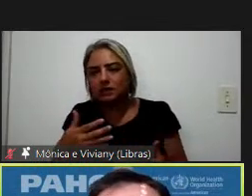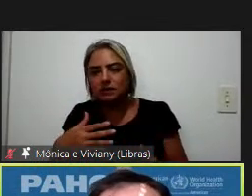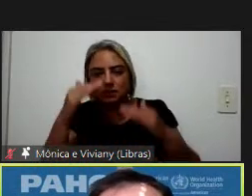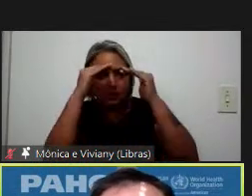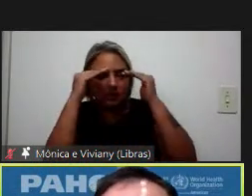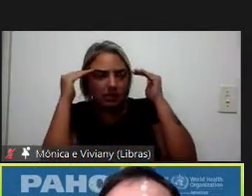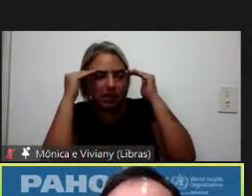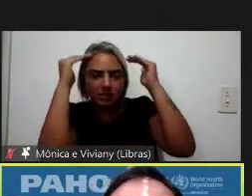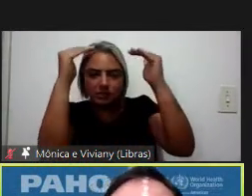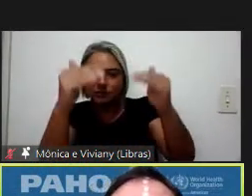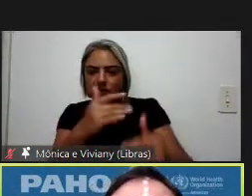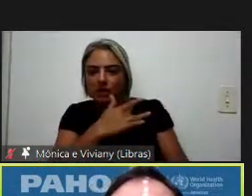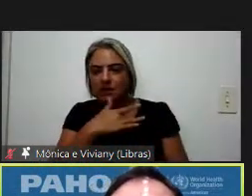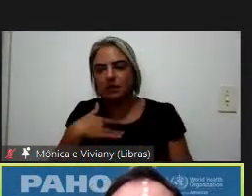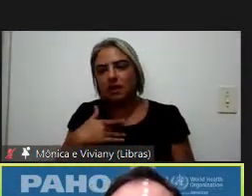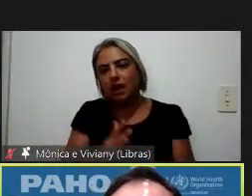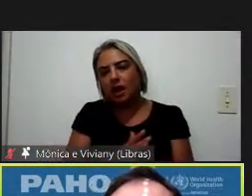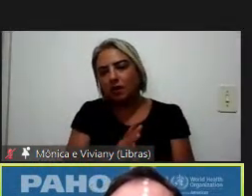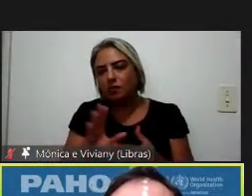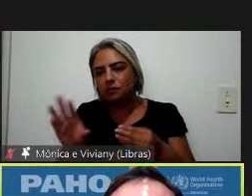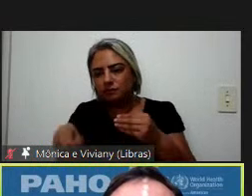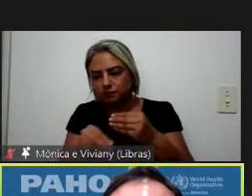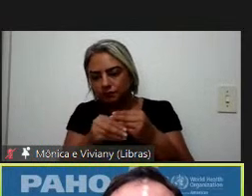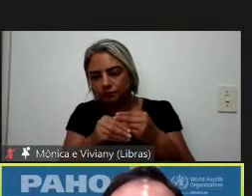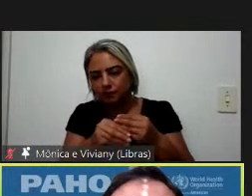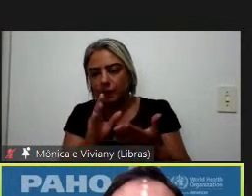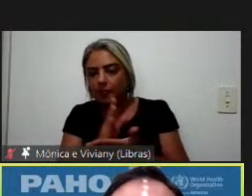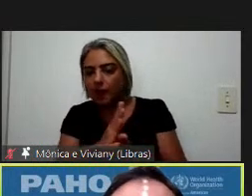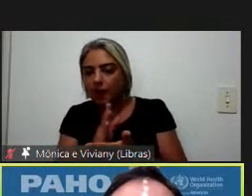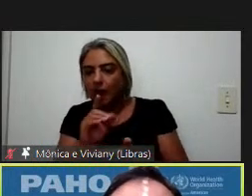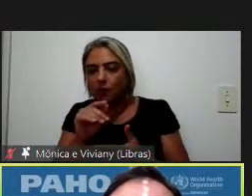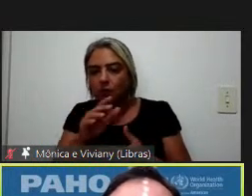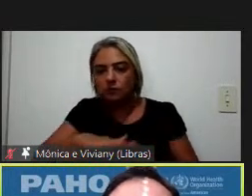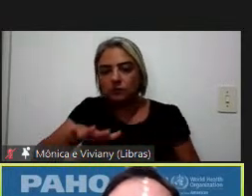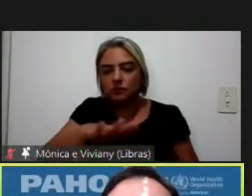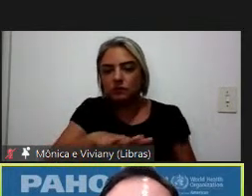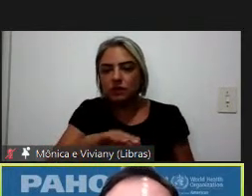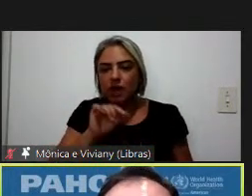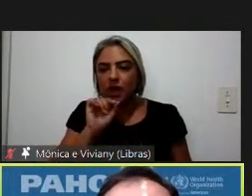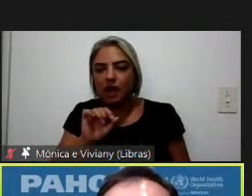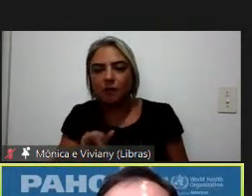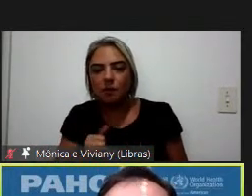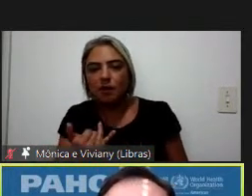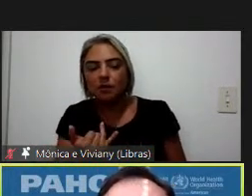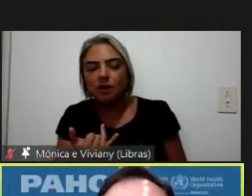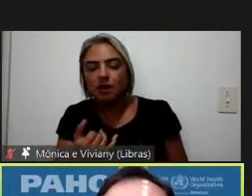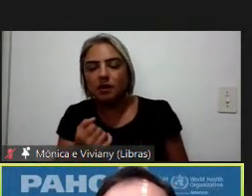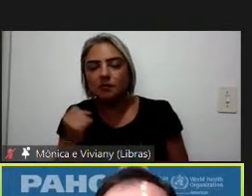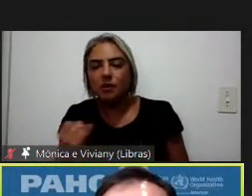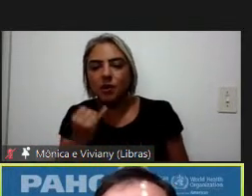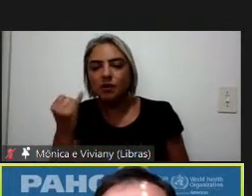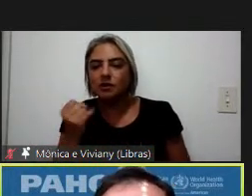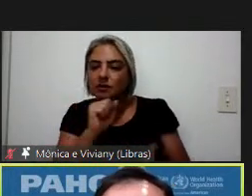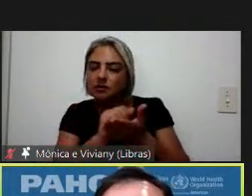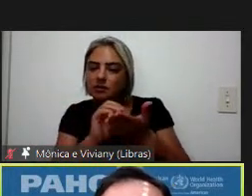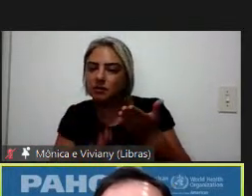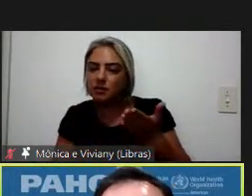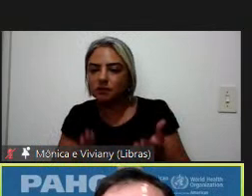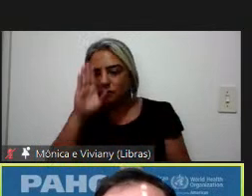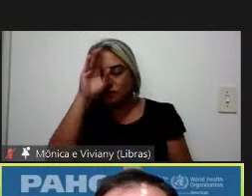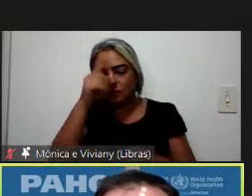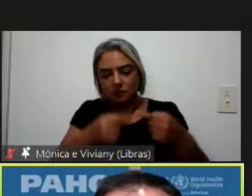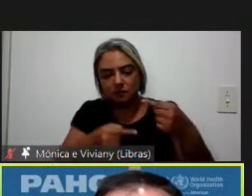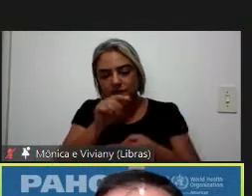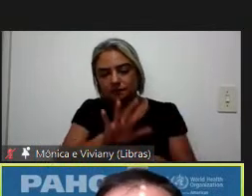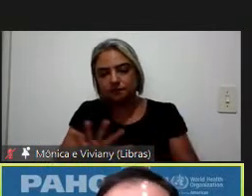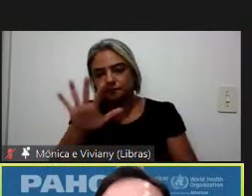fragilities in the health authorities, especially in some components, and in some of these spaces, it is an opportunity to establish